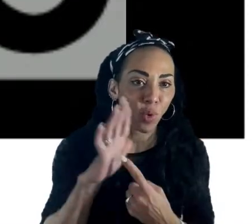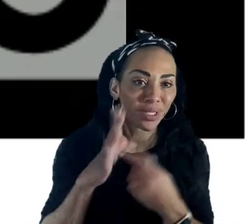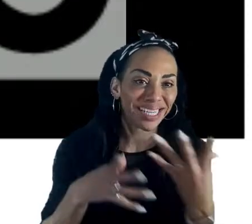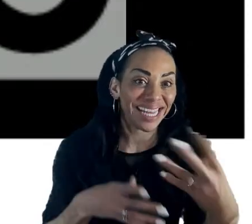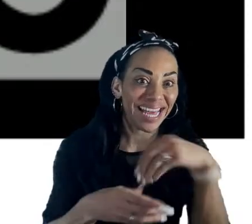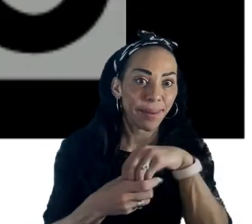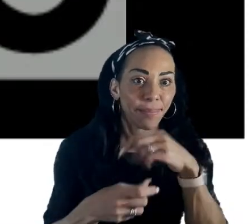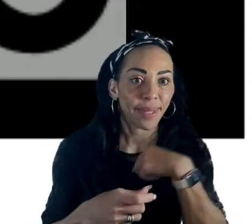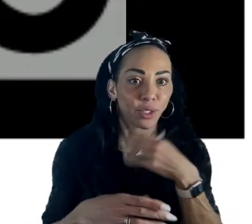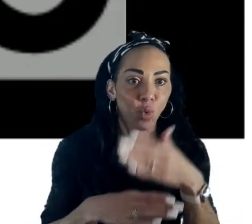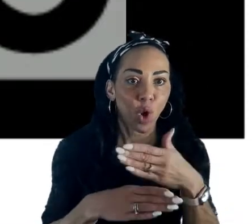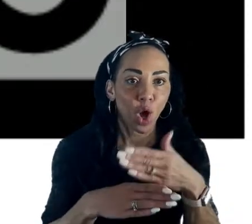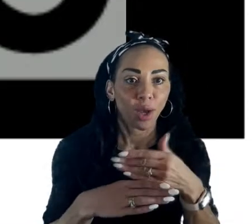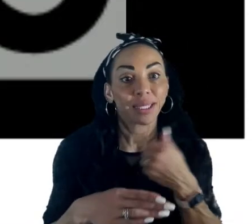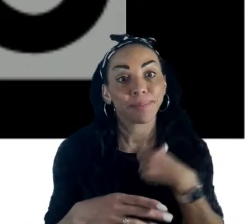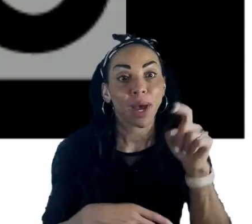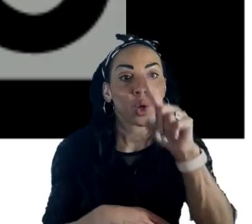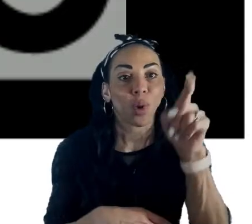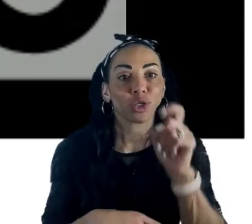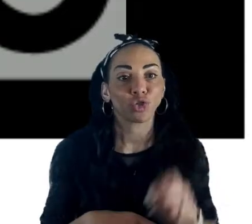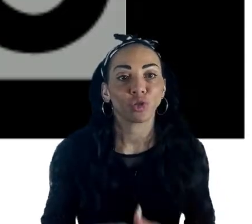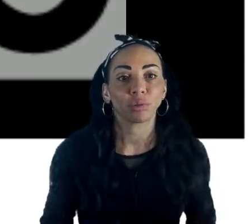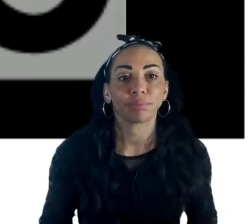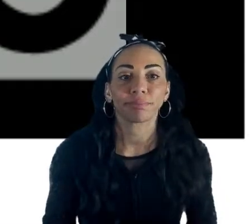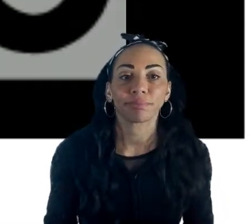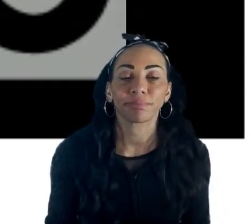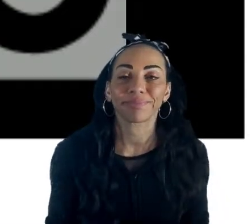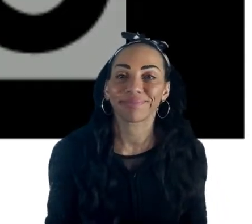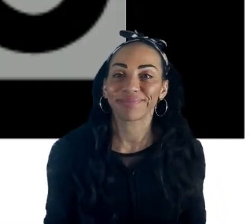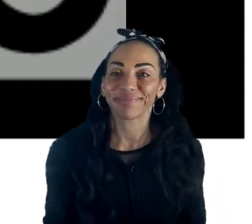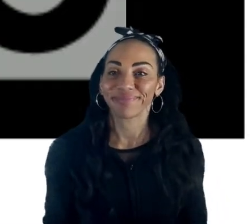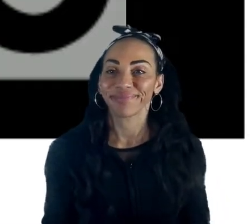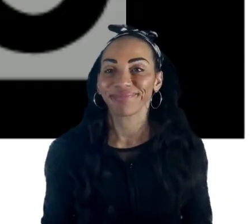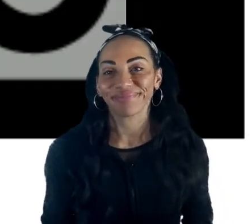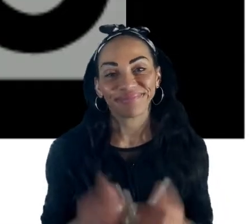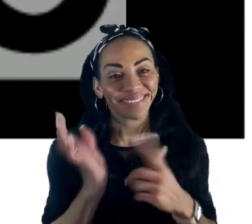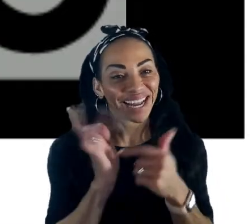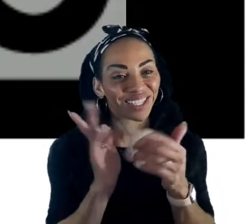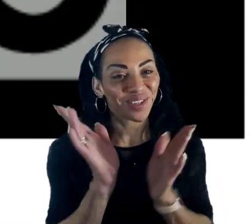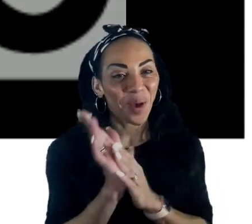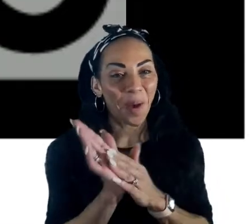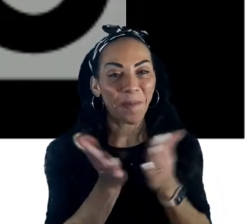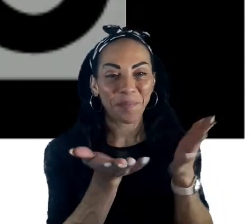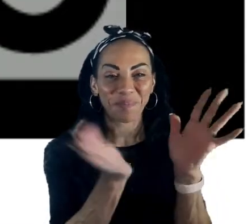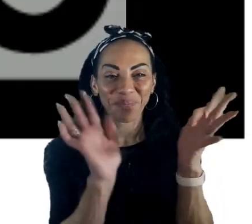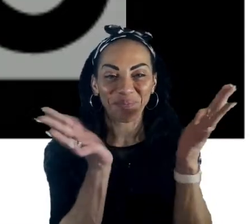questions. Thank you very much, Tom. Thank you.